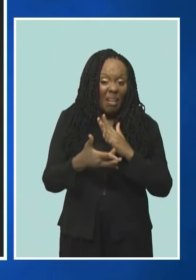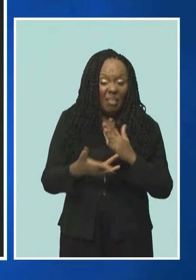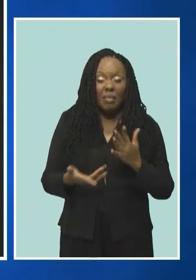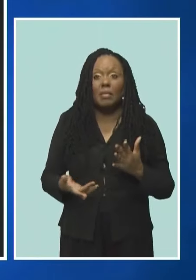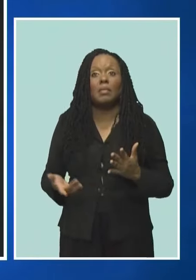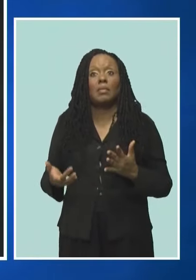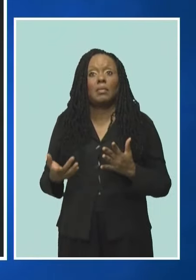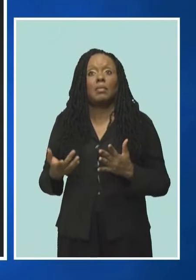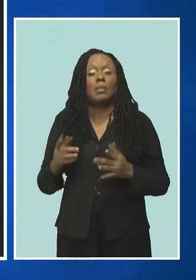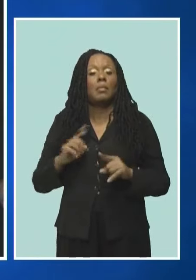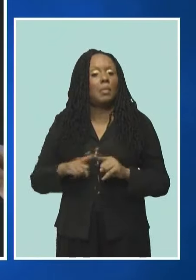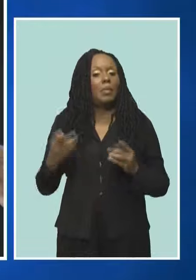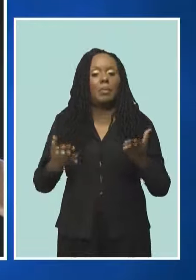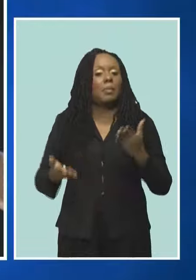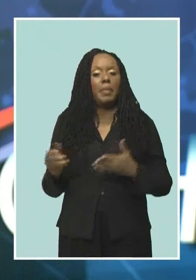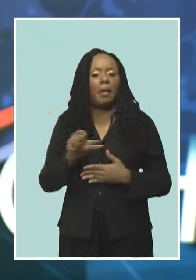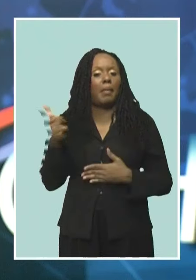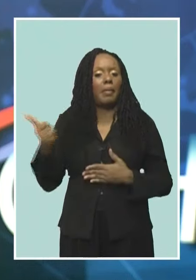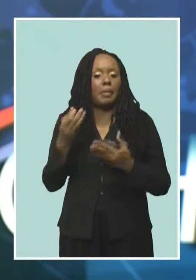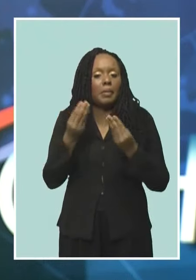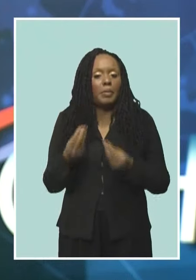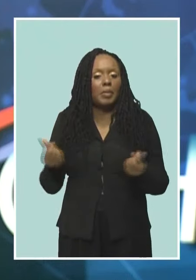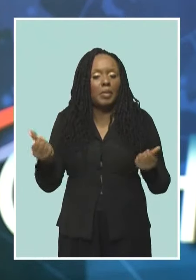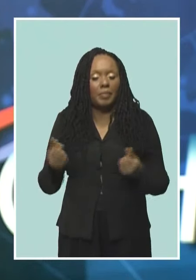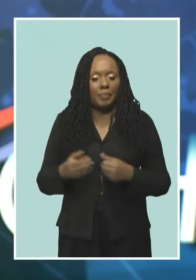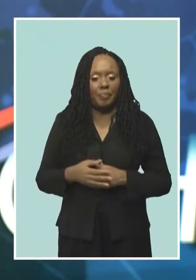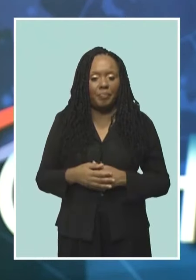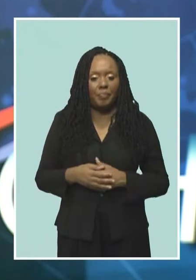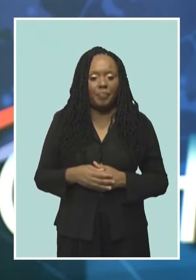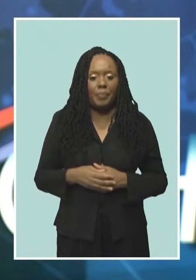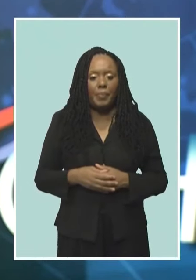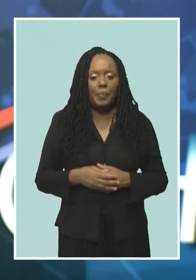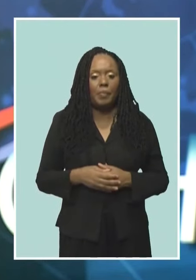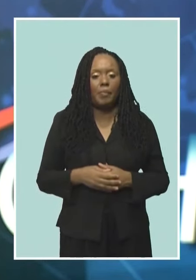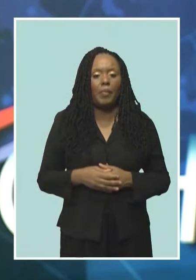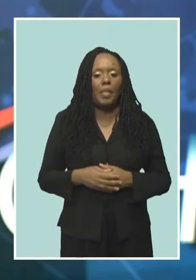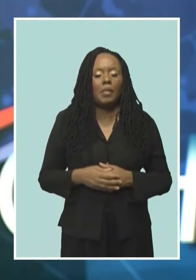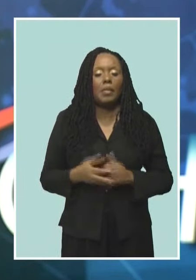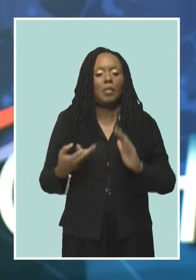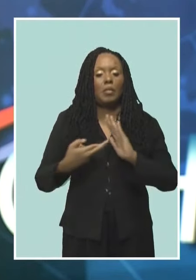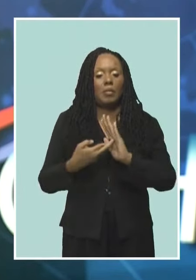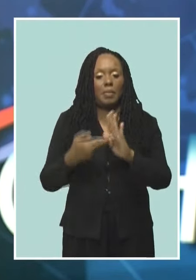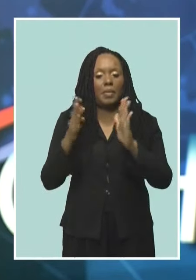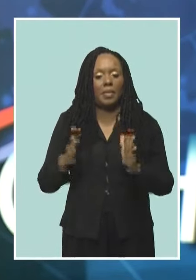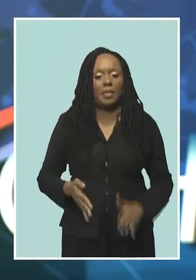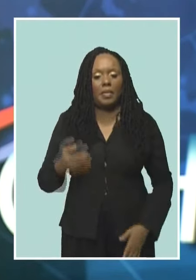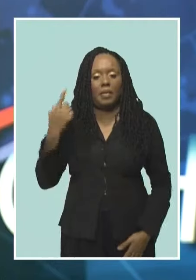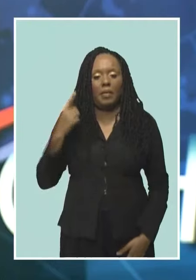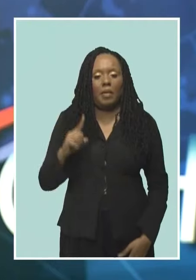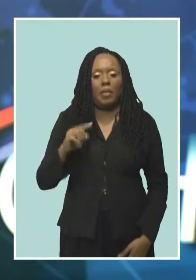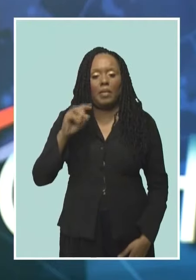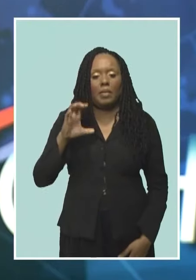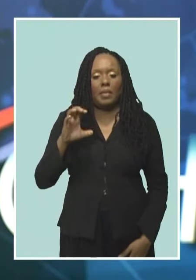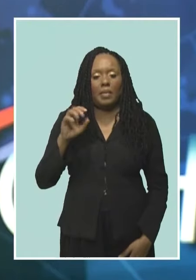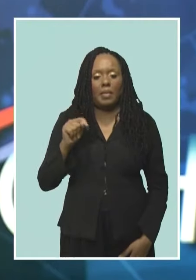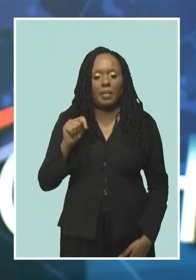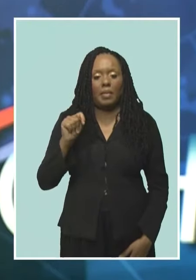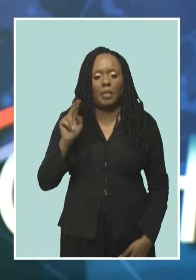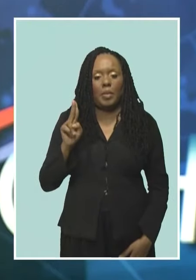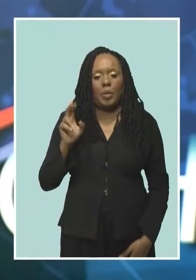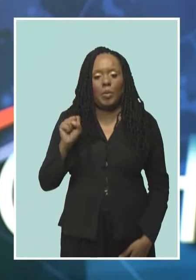that's necessary to solve it. General Secretary of the Congress of Trade Unions and Staff Associations of Barbados,